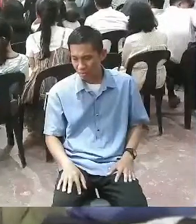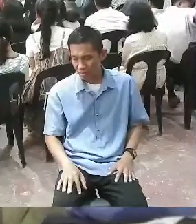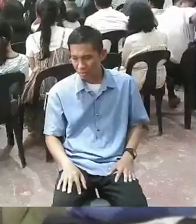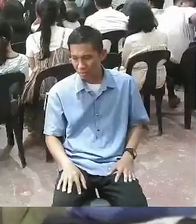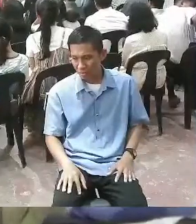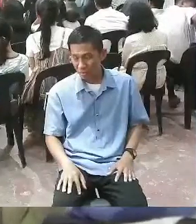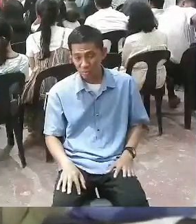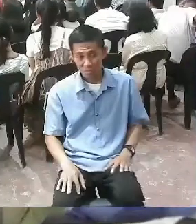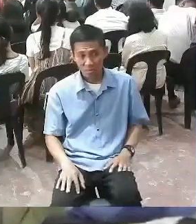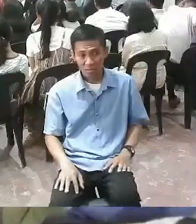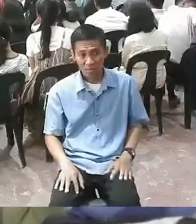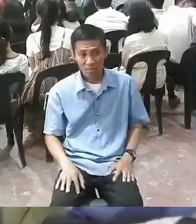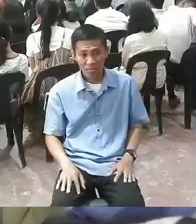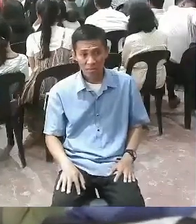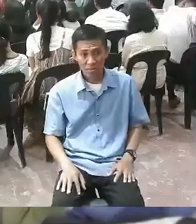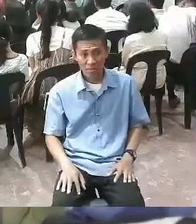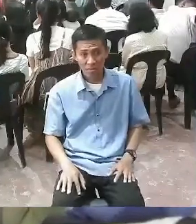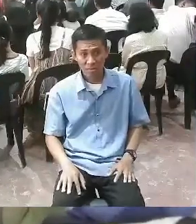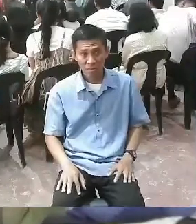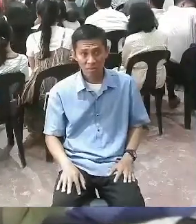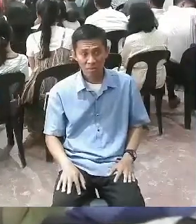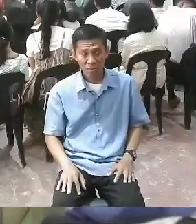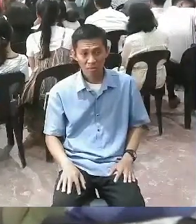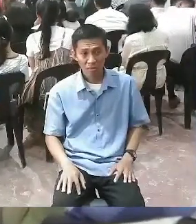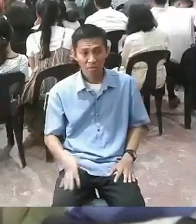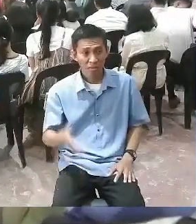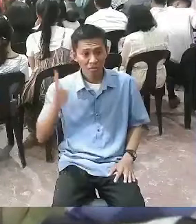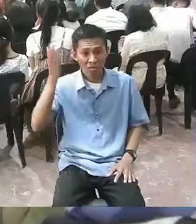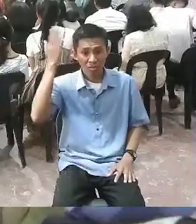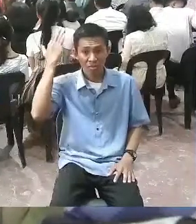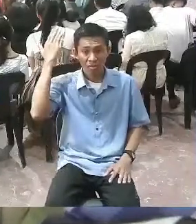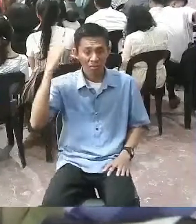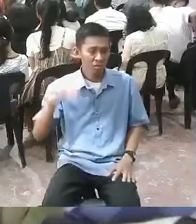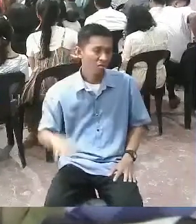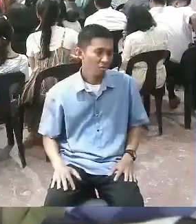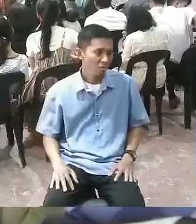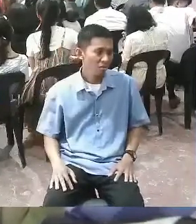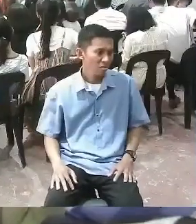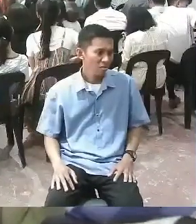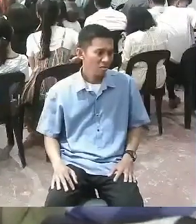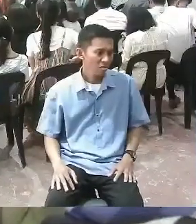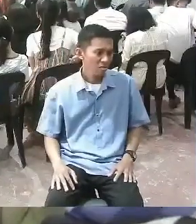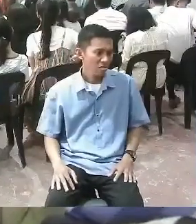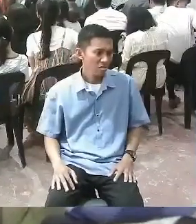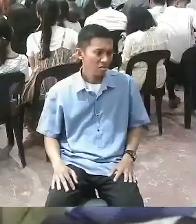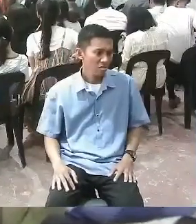Things when I should have done something. There are people yesterday I should have helped, and I didn't help them.